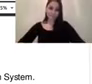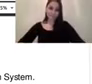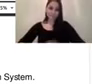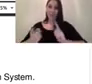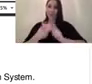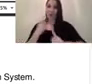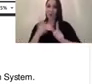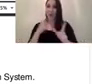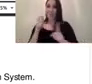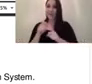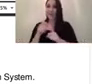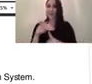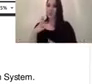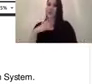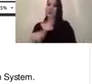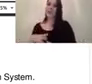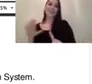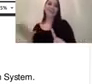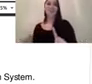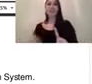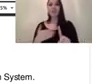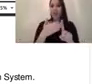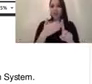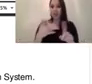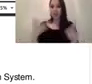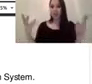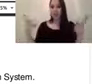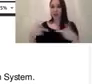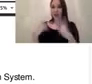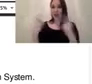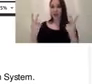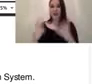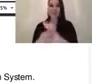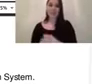require directional lighting.